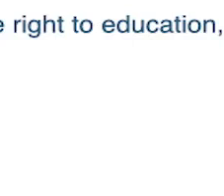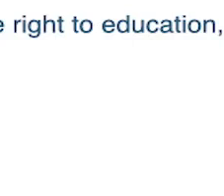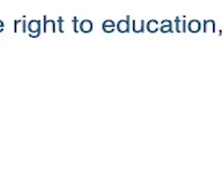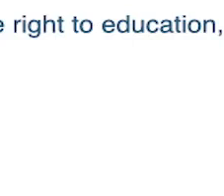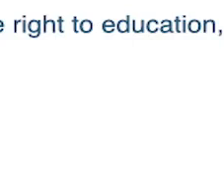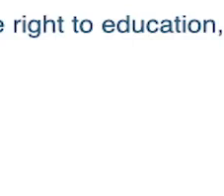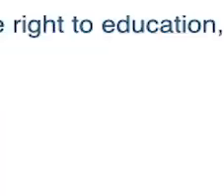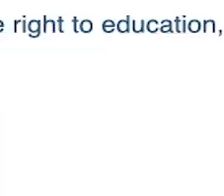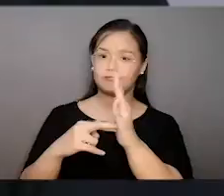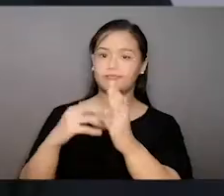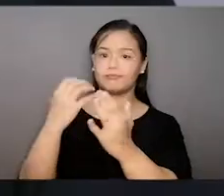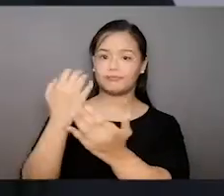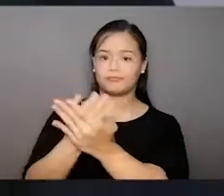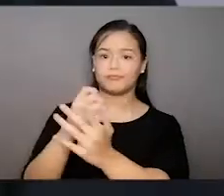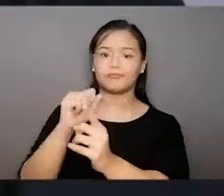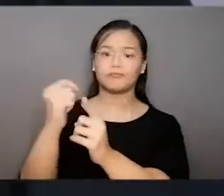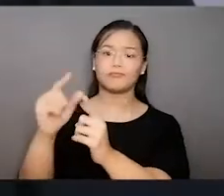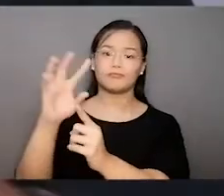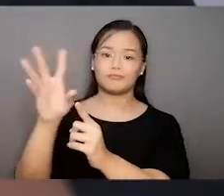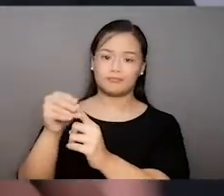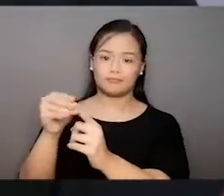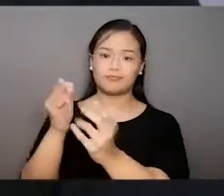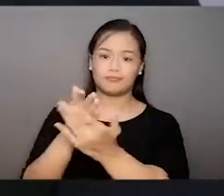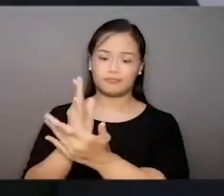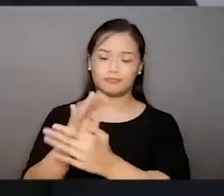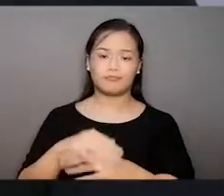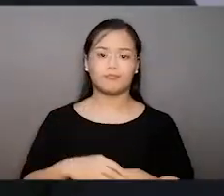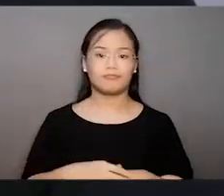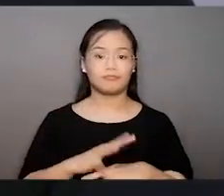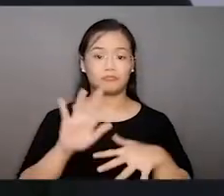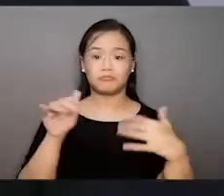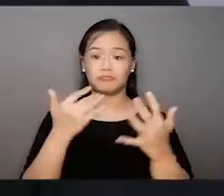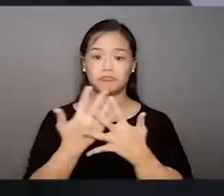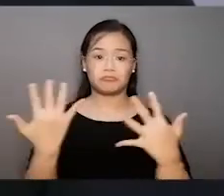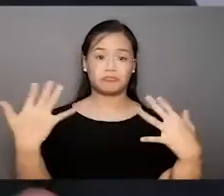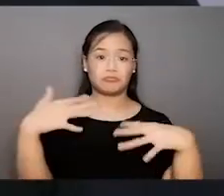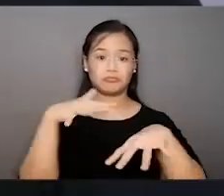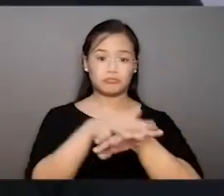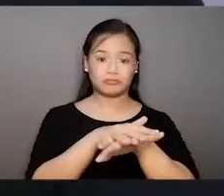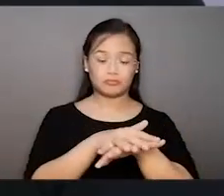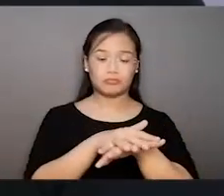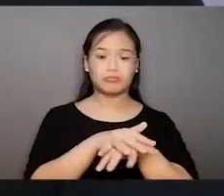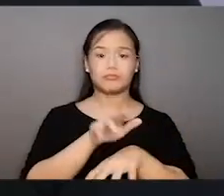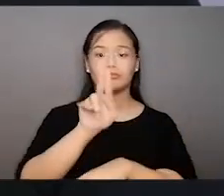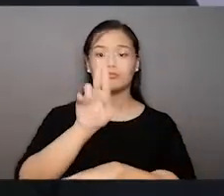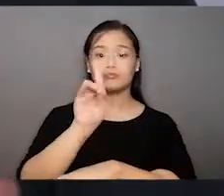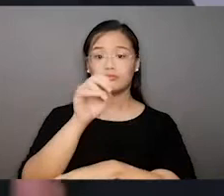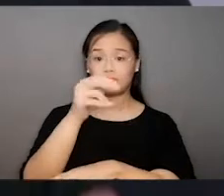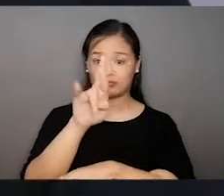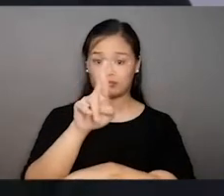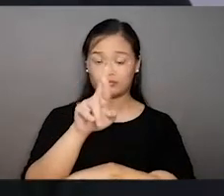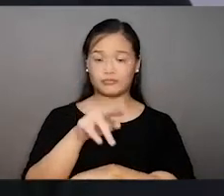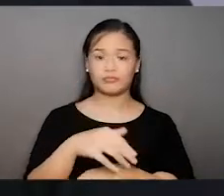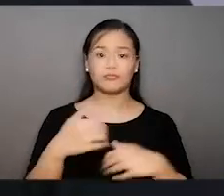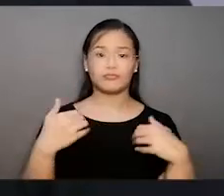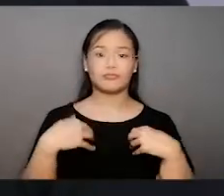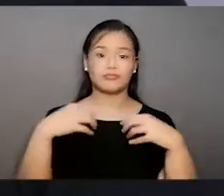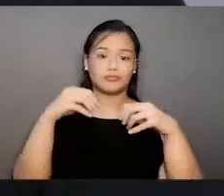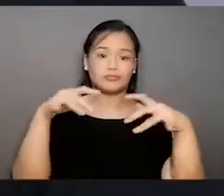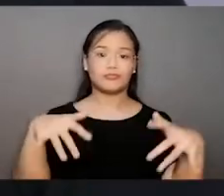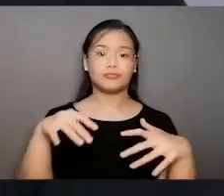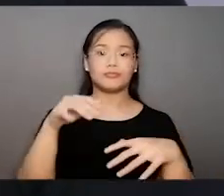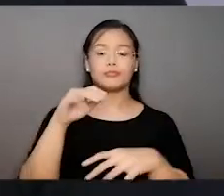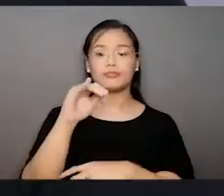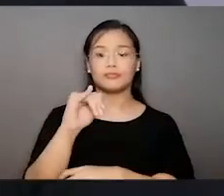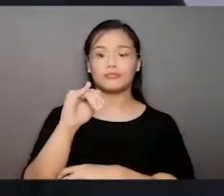on the other. Taken all together, the UDHR, the ICCPR, and